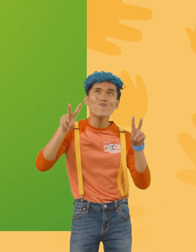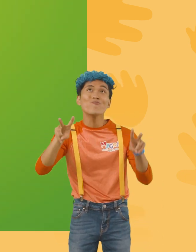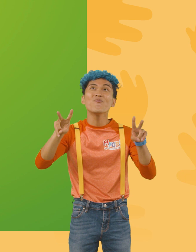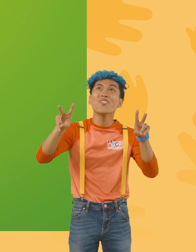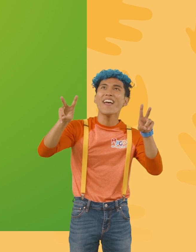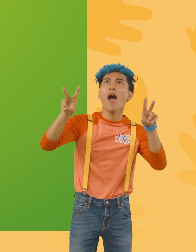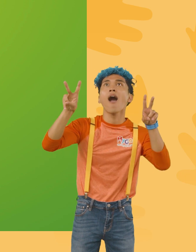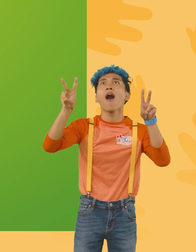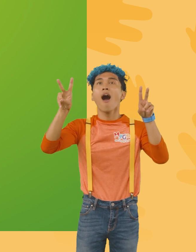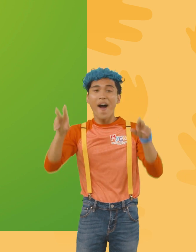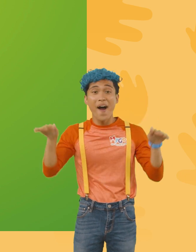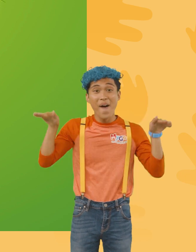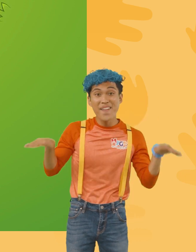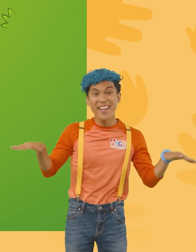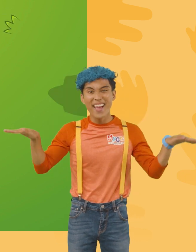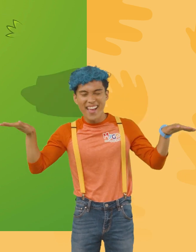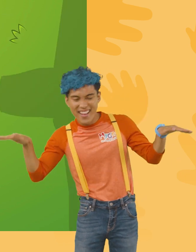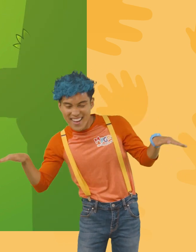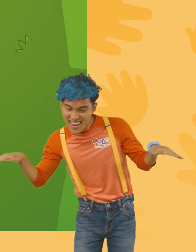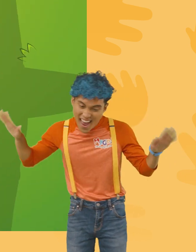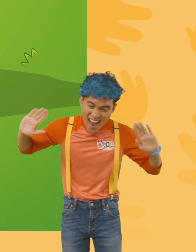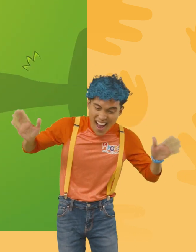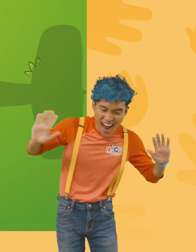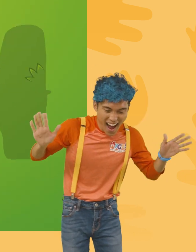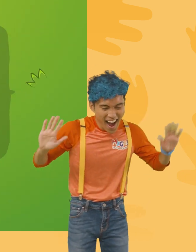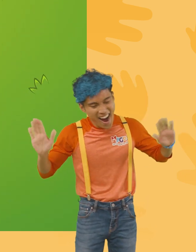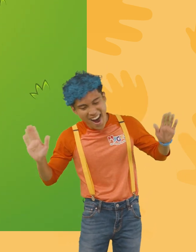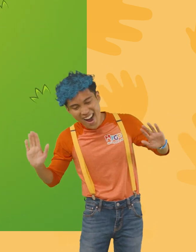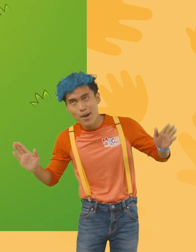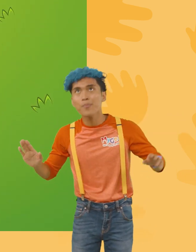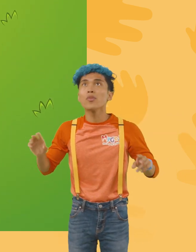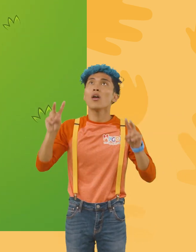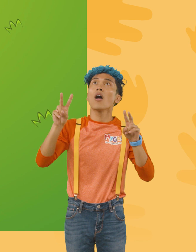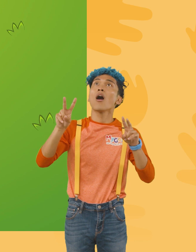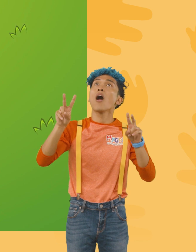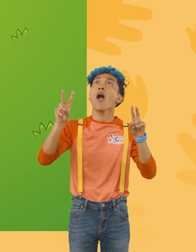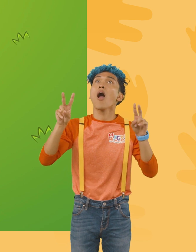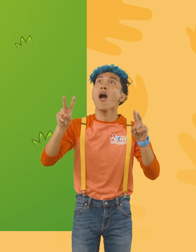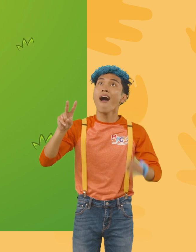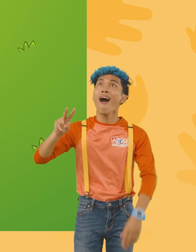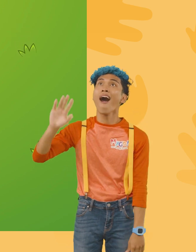look up and see its wings waving down at me.